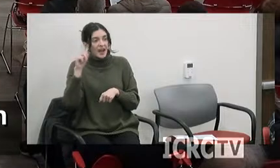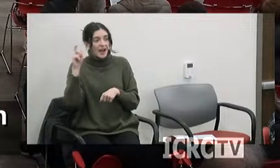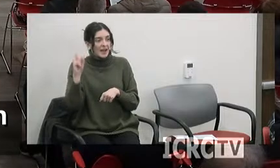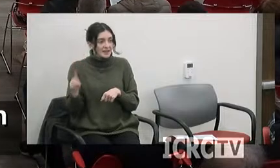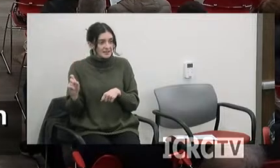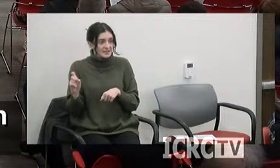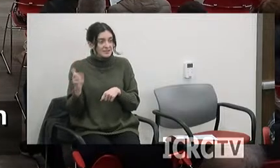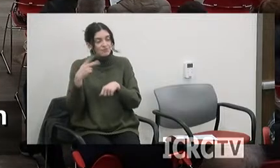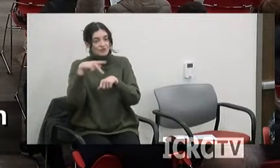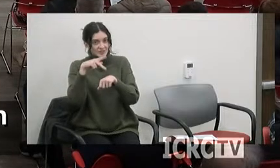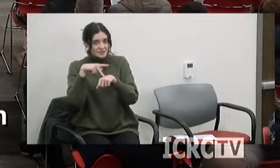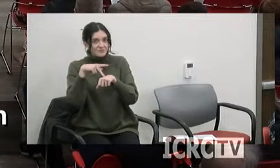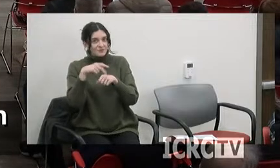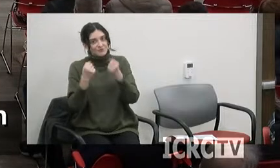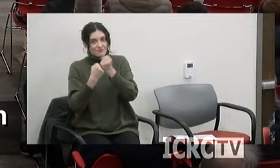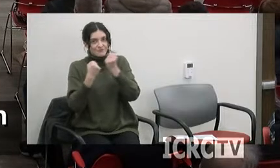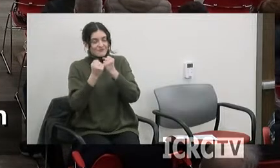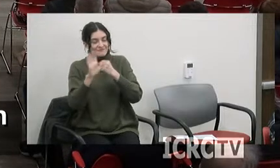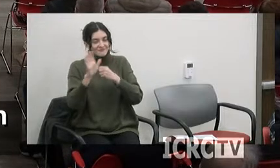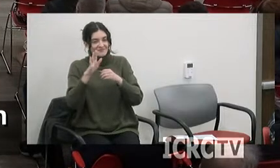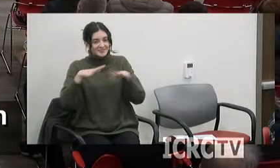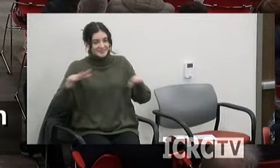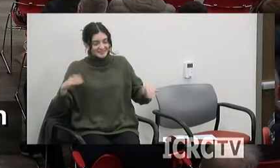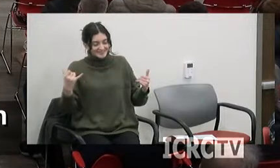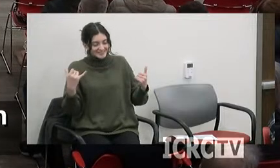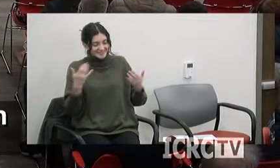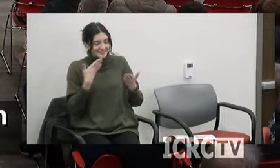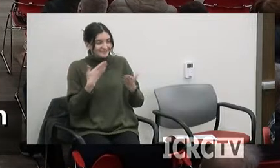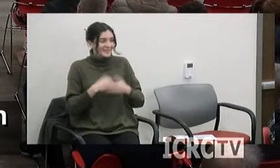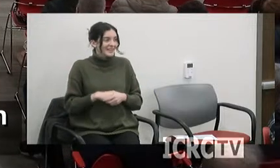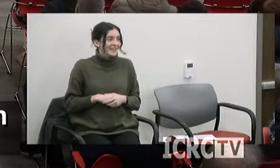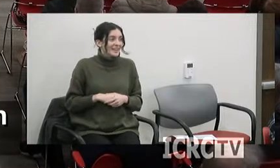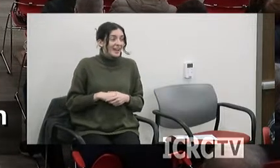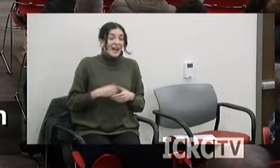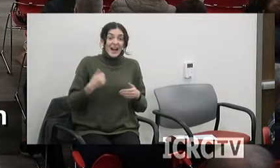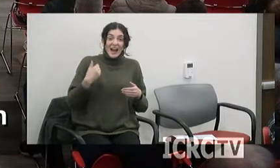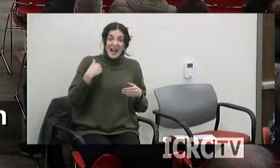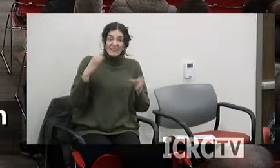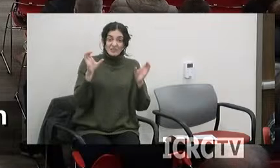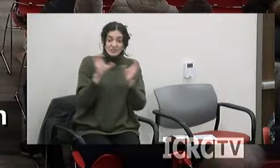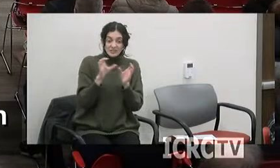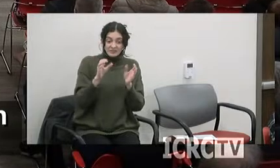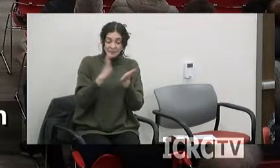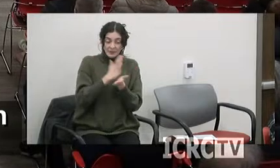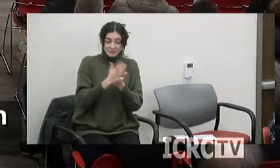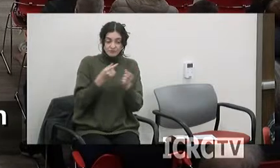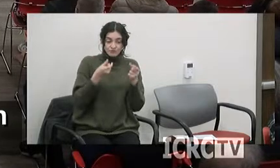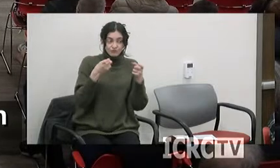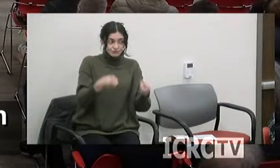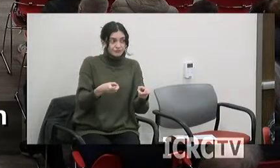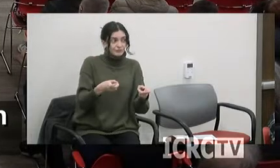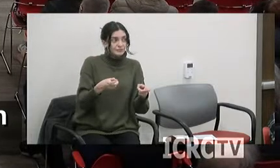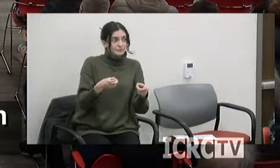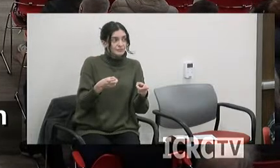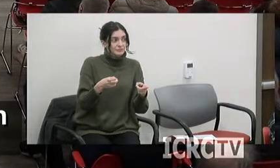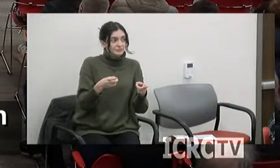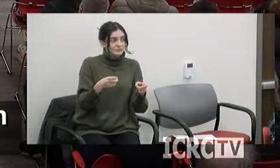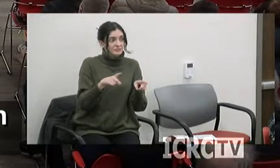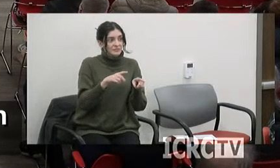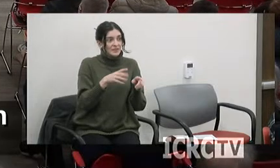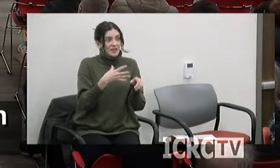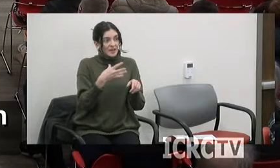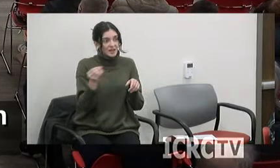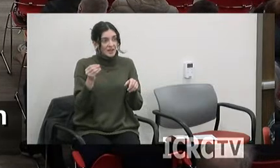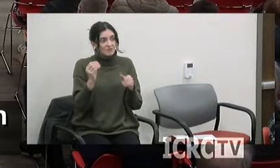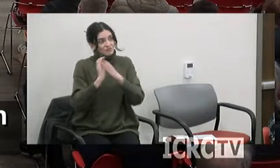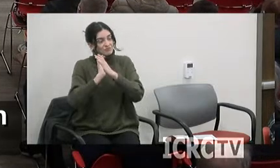well. As I call your name, I've got a certificate for you, and if you'll come up, I'll recognize that. Chloe Campbell, was Chloe able to make it?